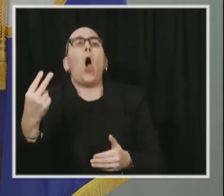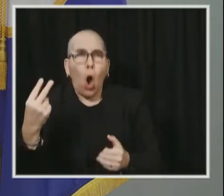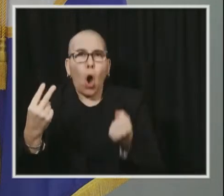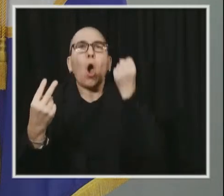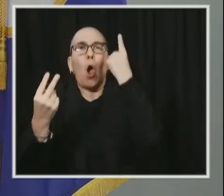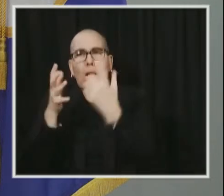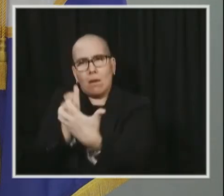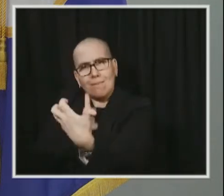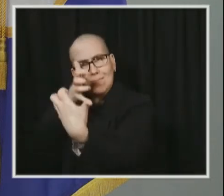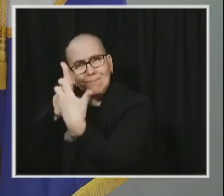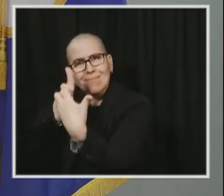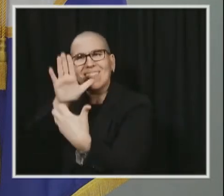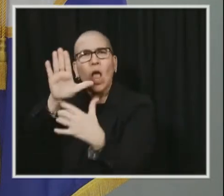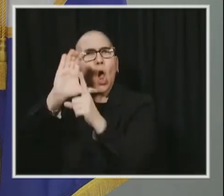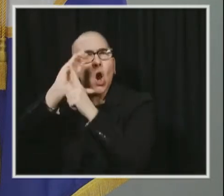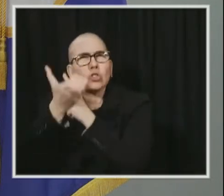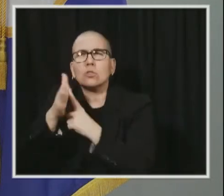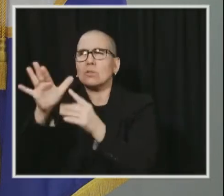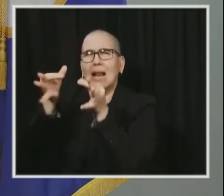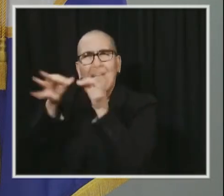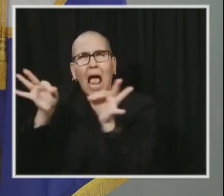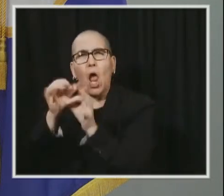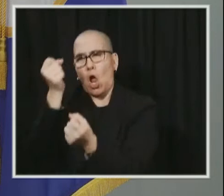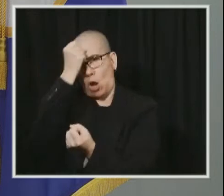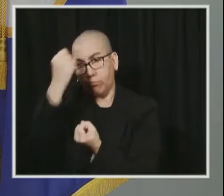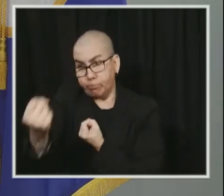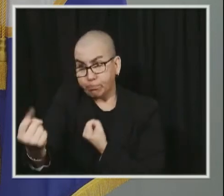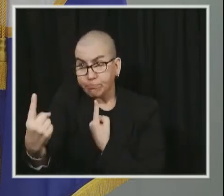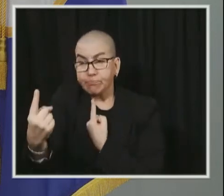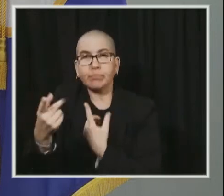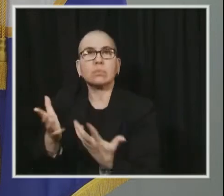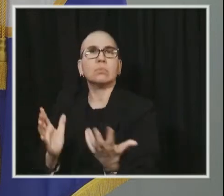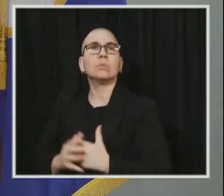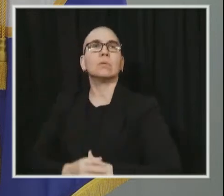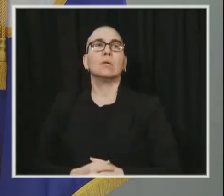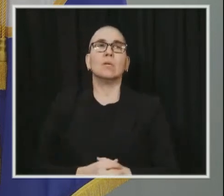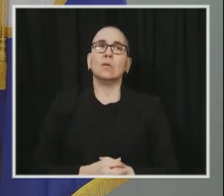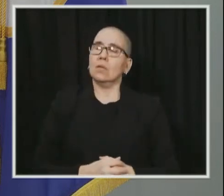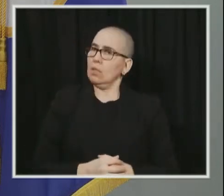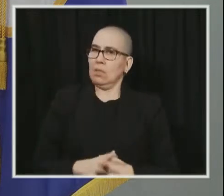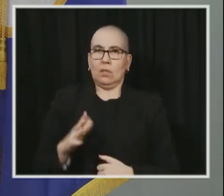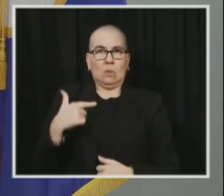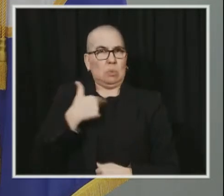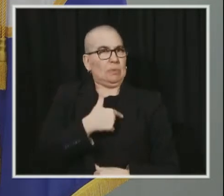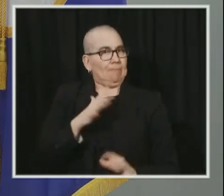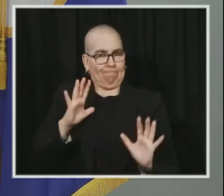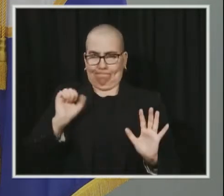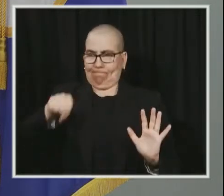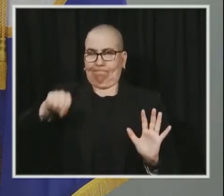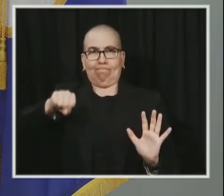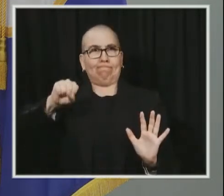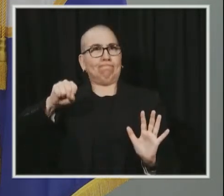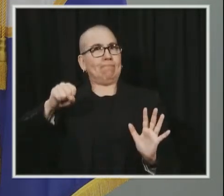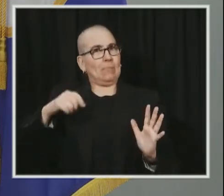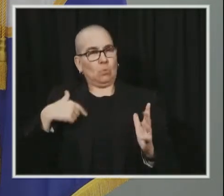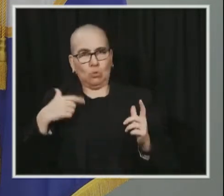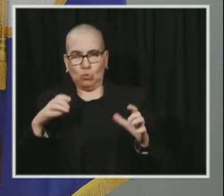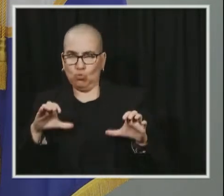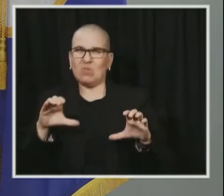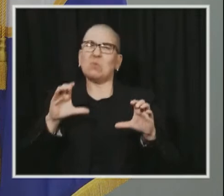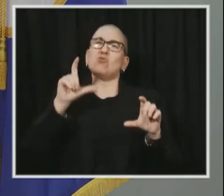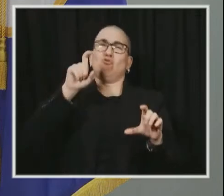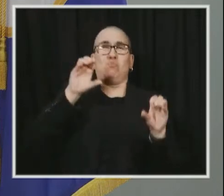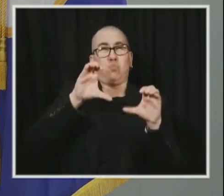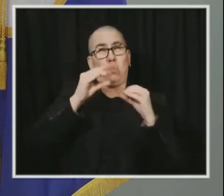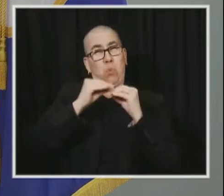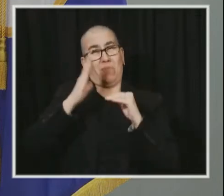and credible messengers. We are incredibly aware that there is always more that we can do. There's always more we can do, but we